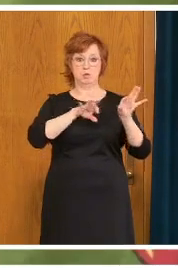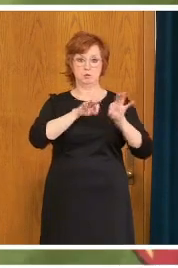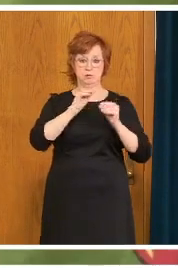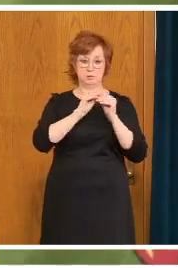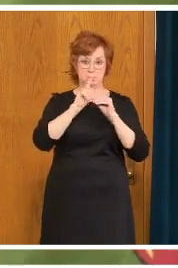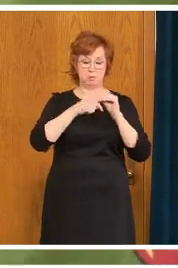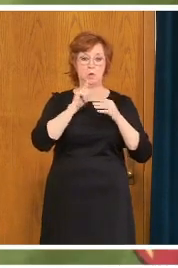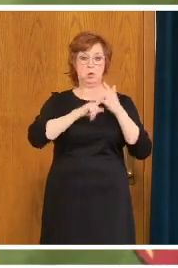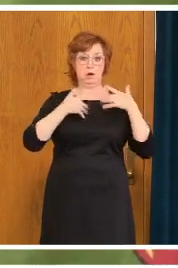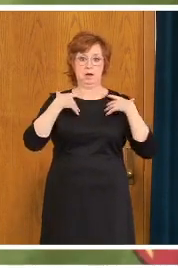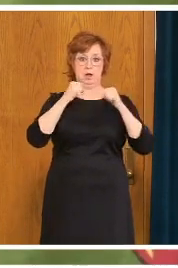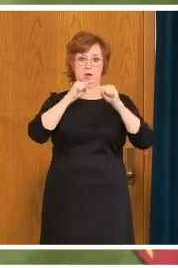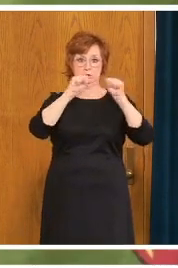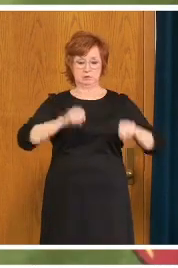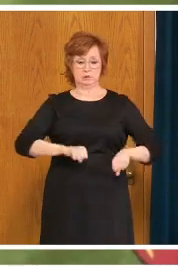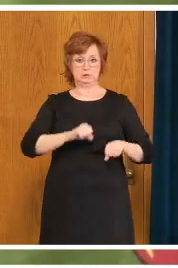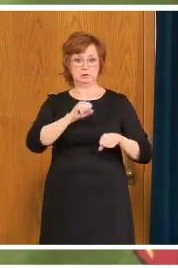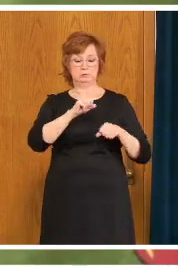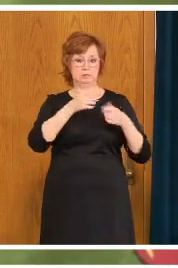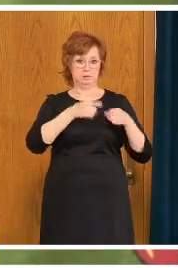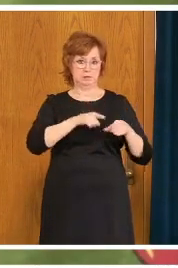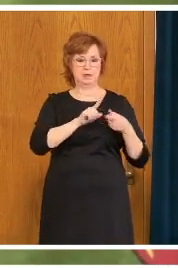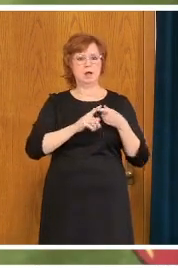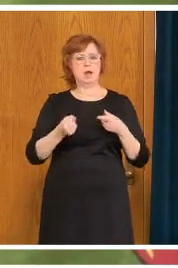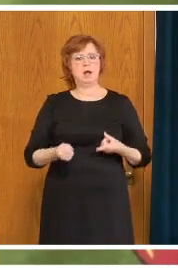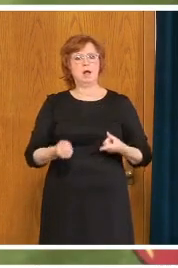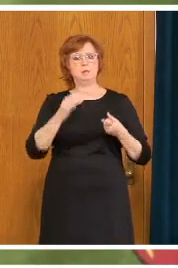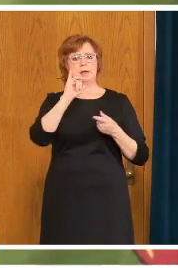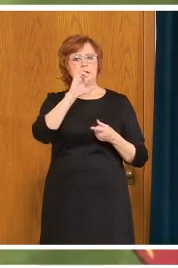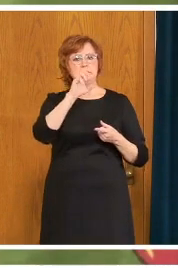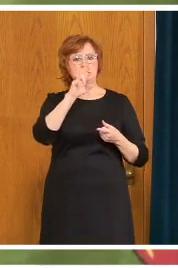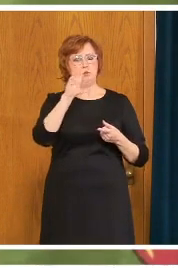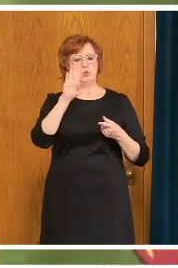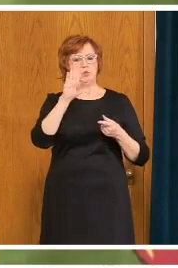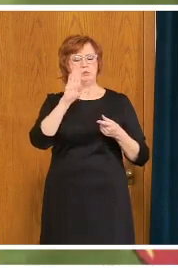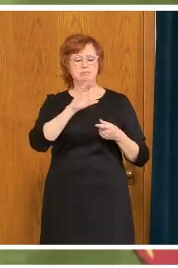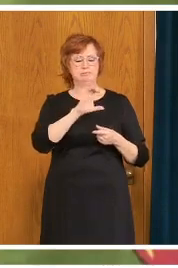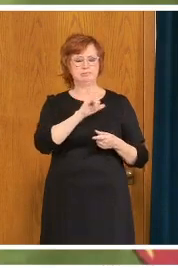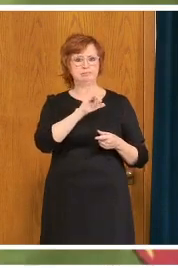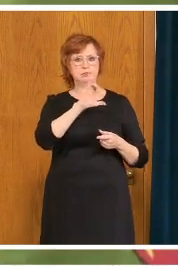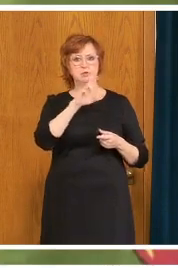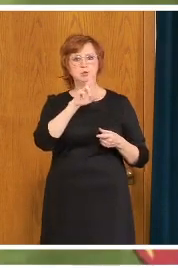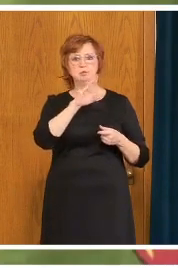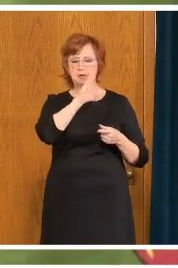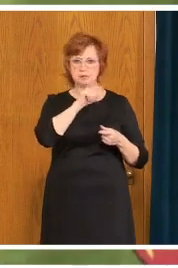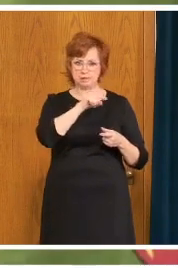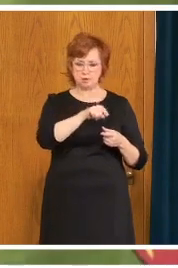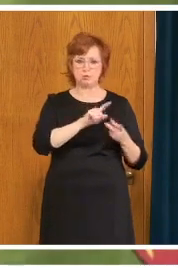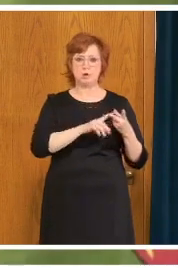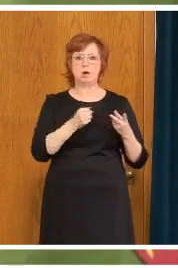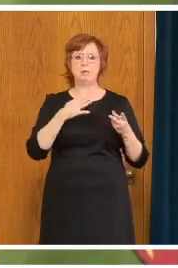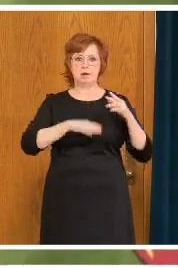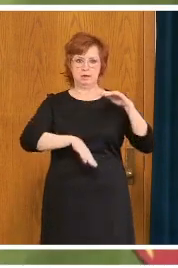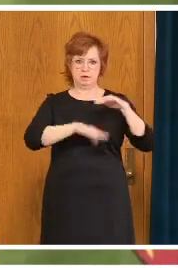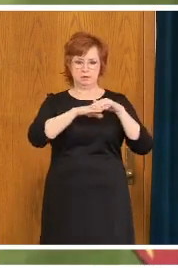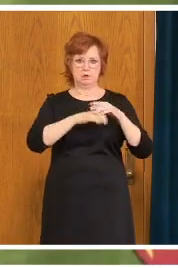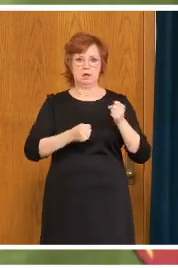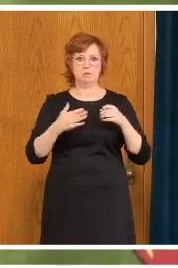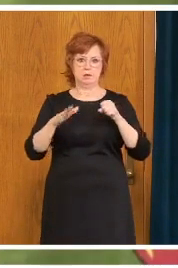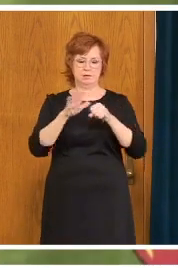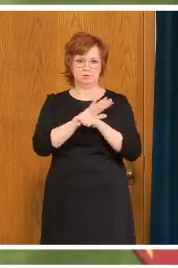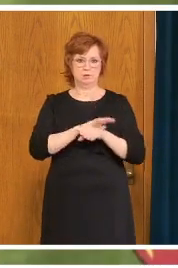right now? How many ICU beds you have, how many have been opened, and the capacity? I'll get Scott Livingstone to touch on